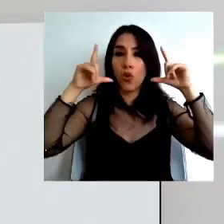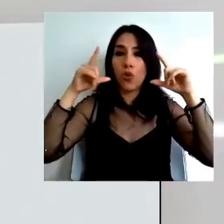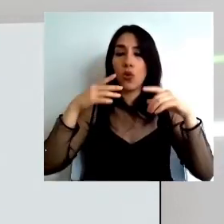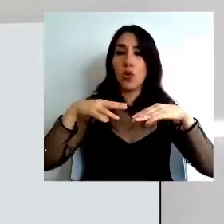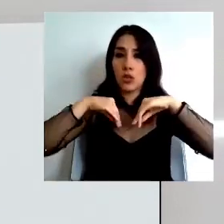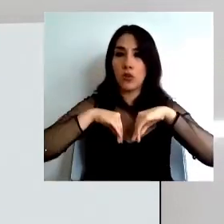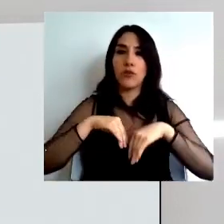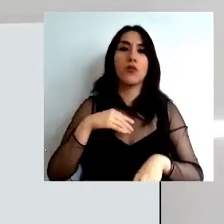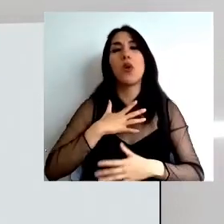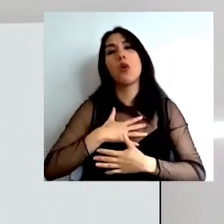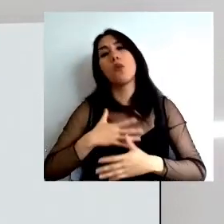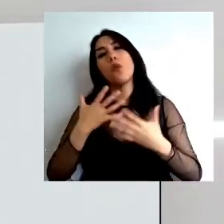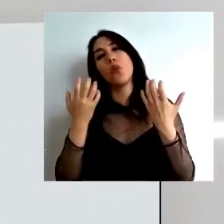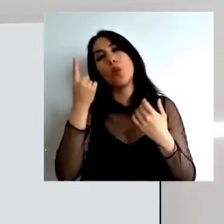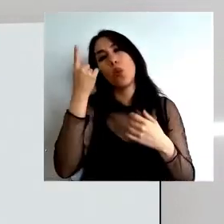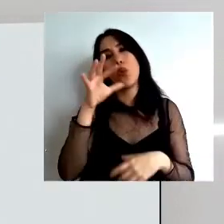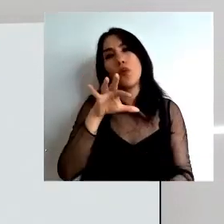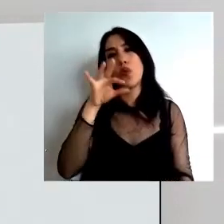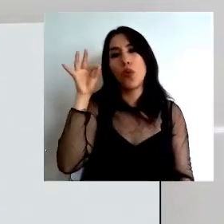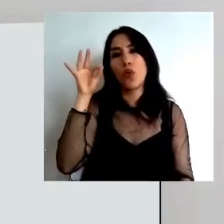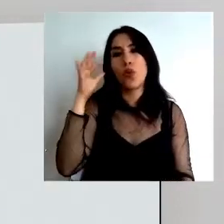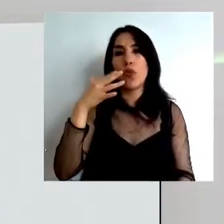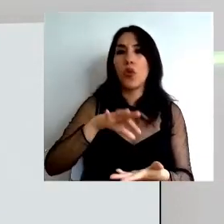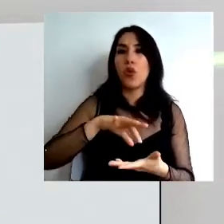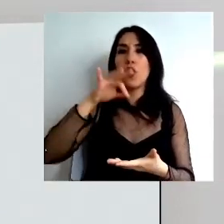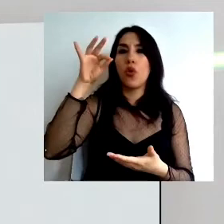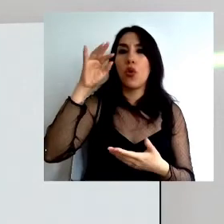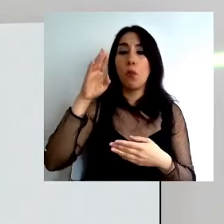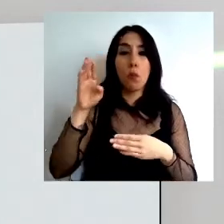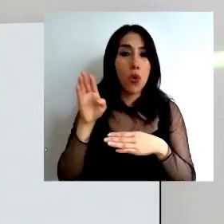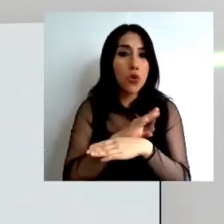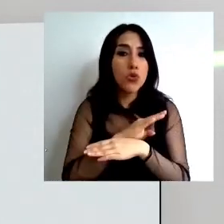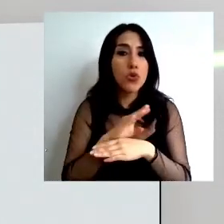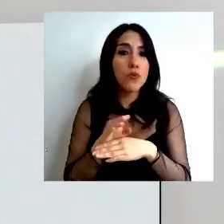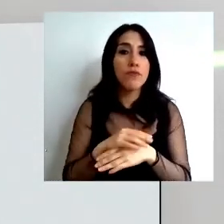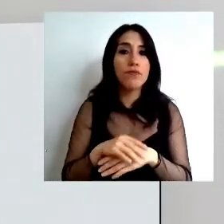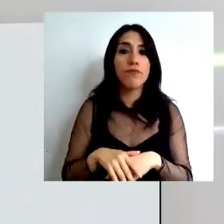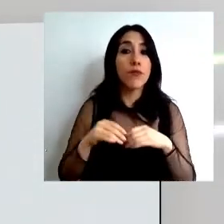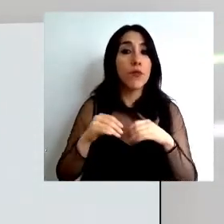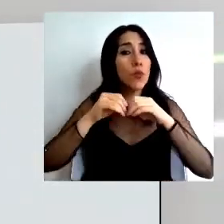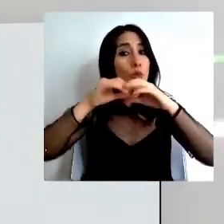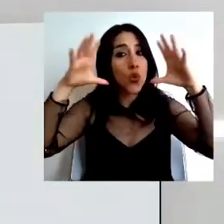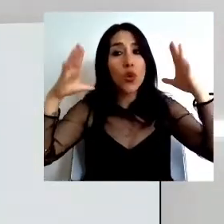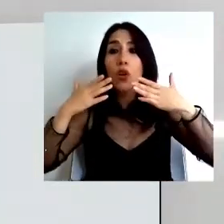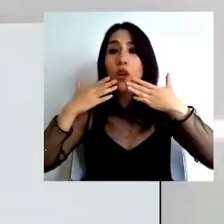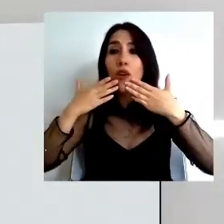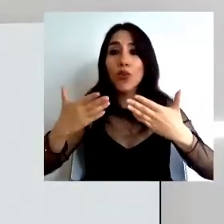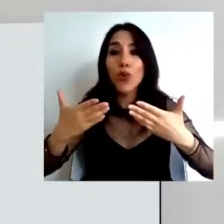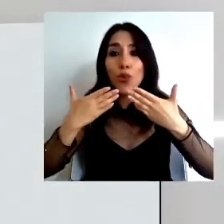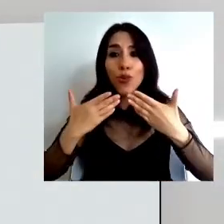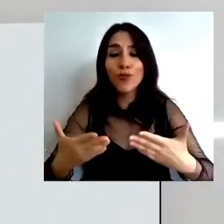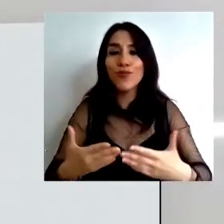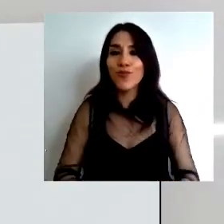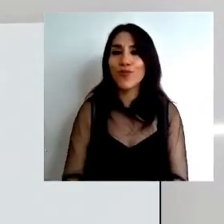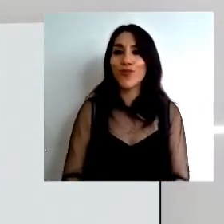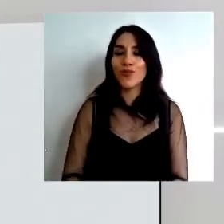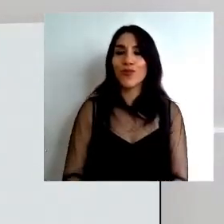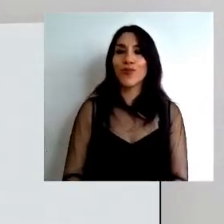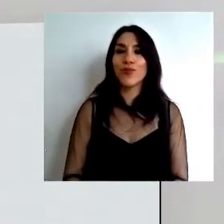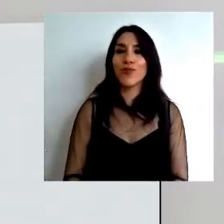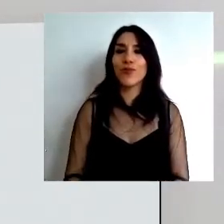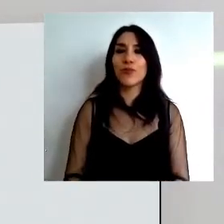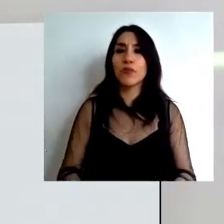Thank you. Great. And can you give us a bit of an idea, maybe one or two concrete services or products that you offer or the reach you have